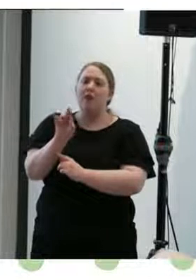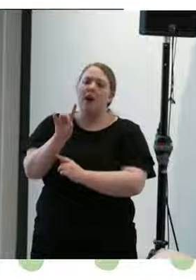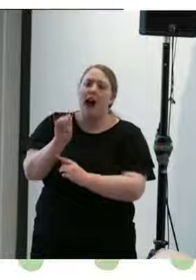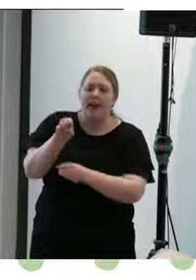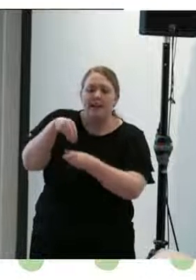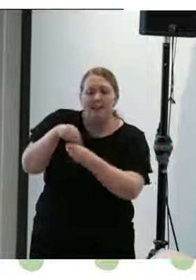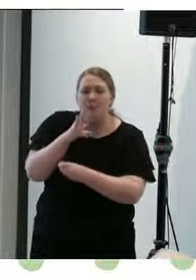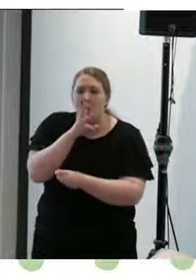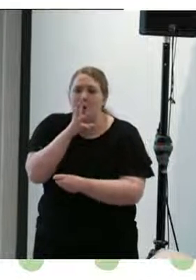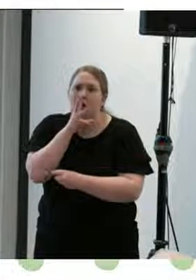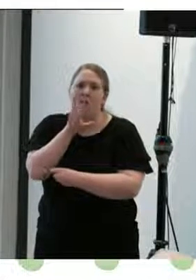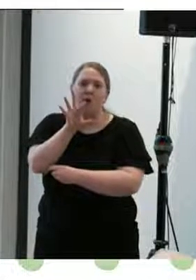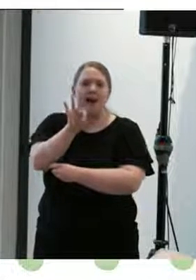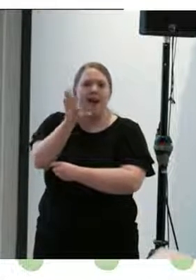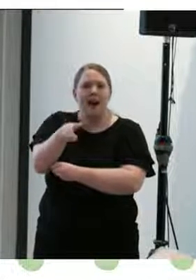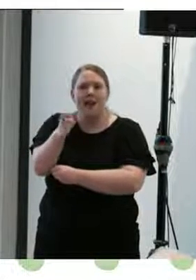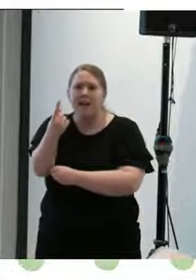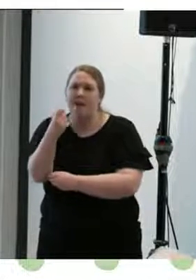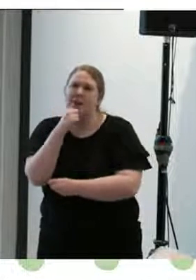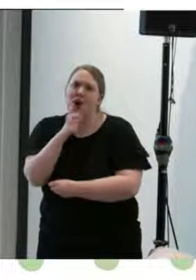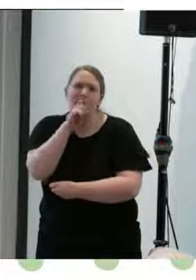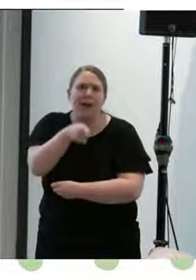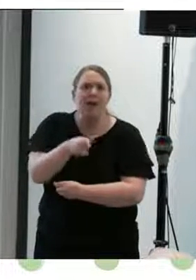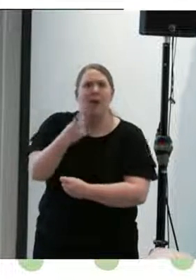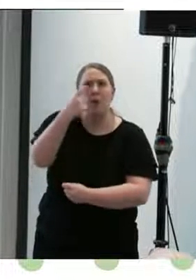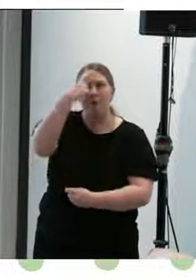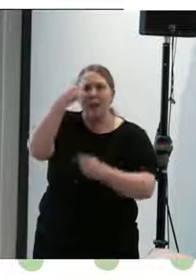or 9/11 not really happening and being made up by the